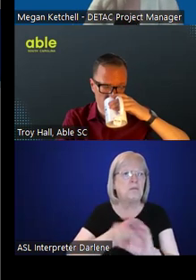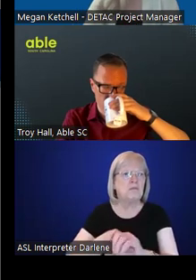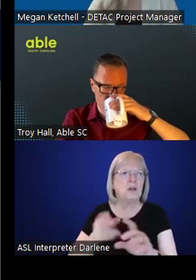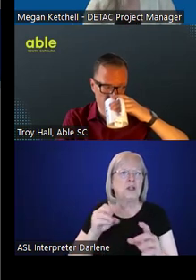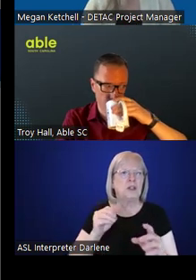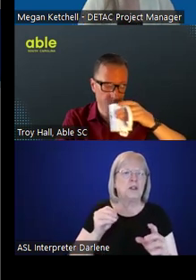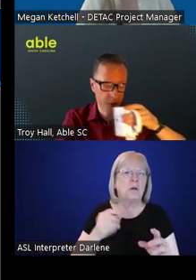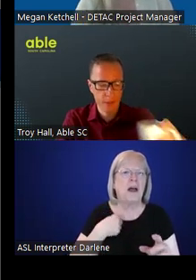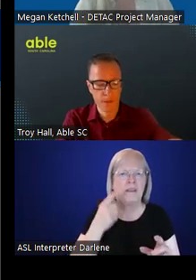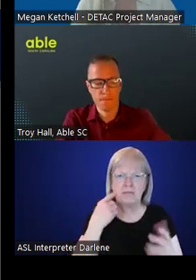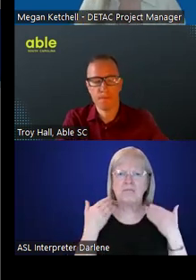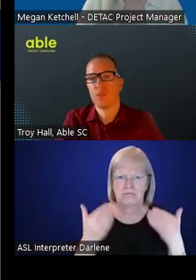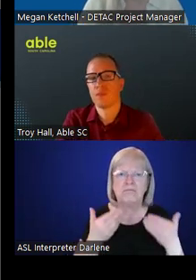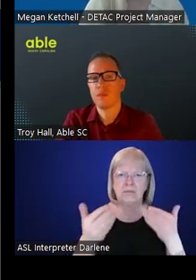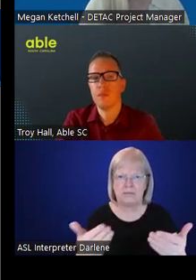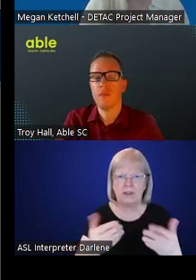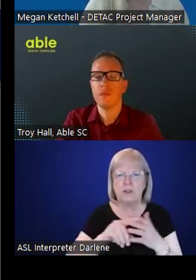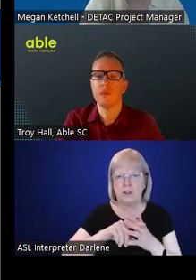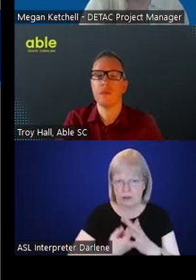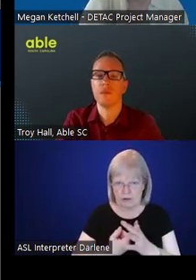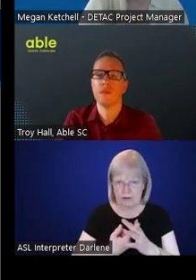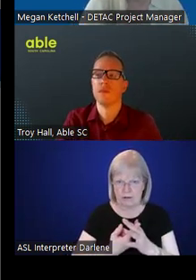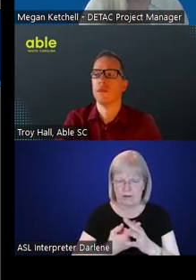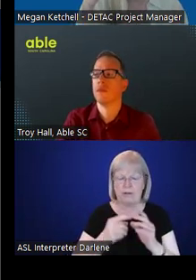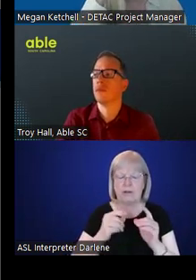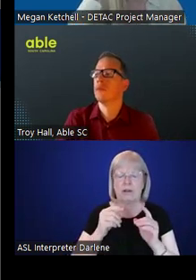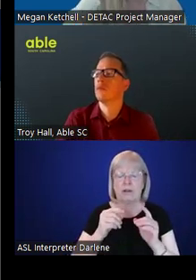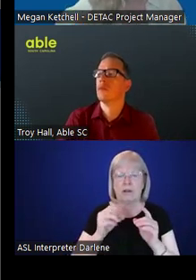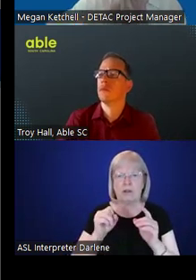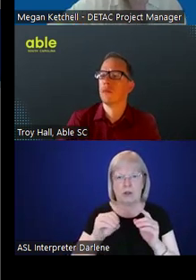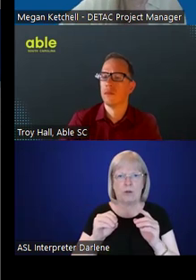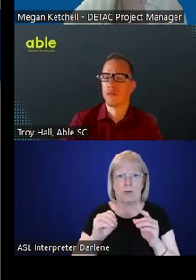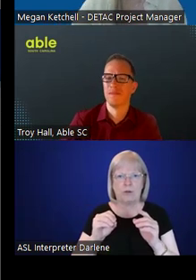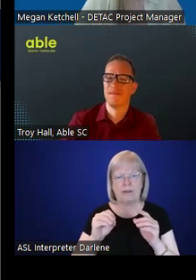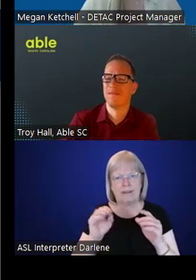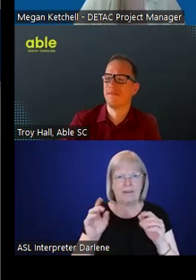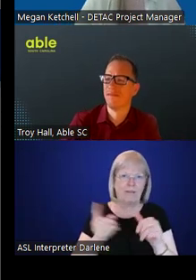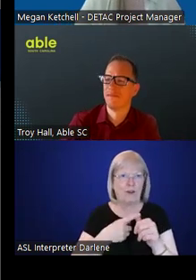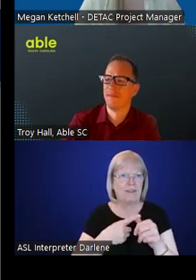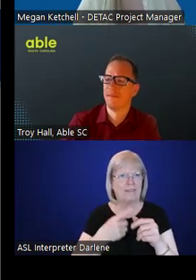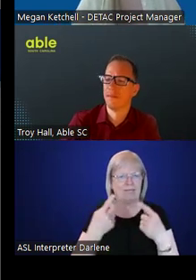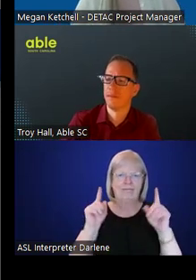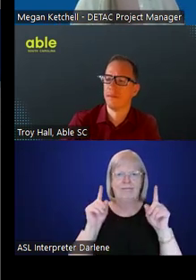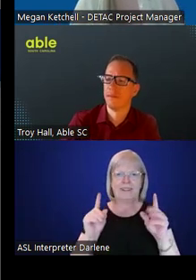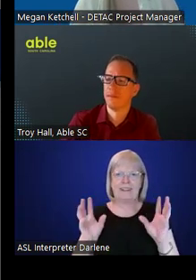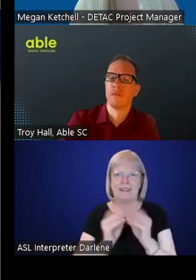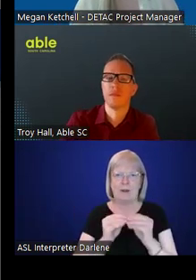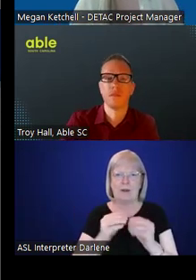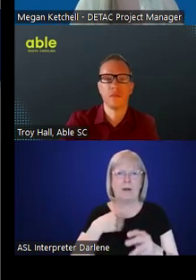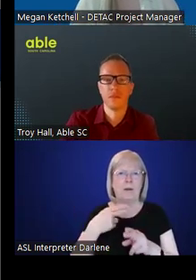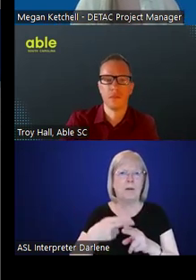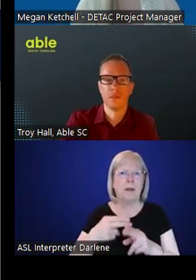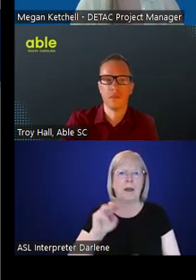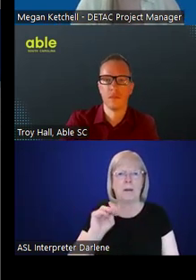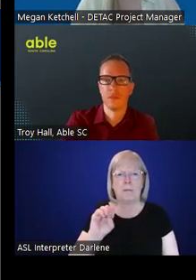probably go ahead and get started. So we're off to the races for our first session. So my name is Megan